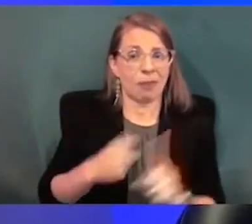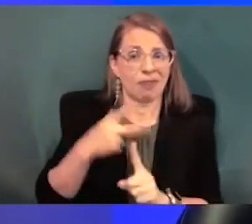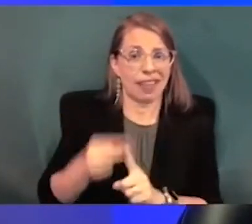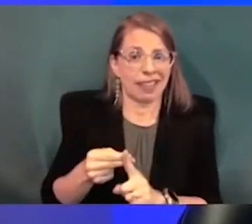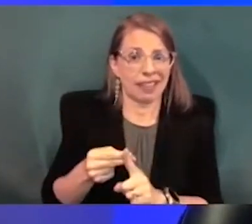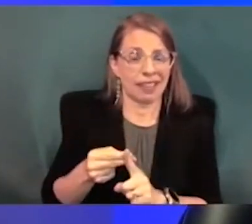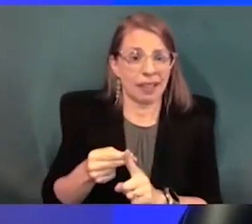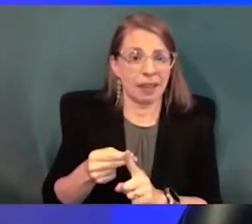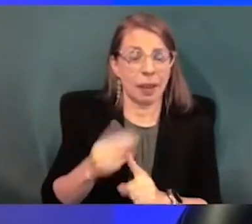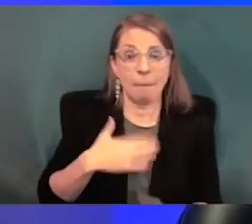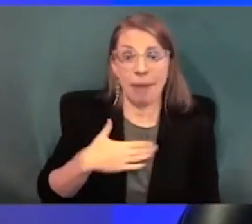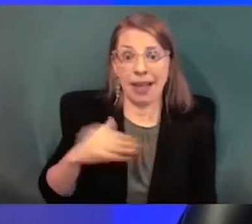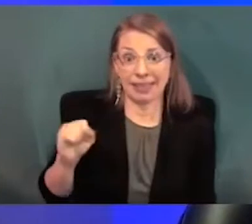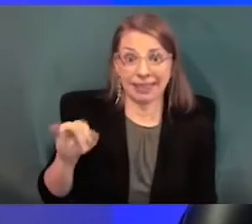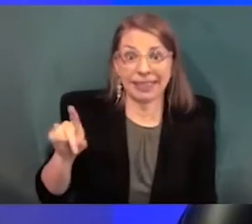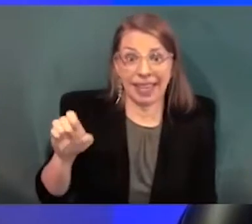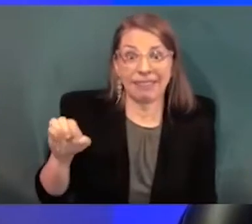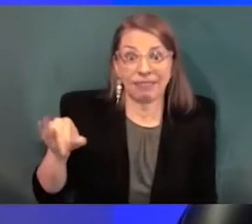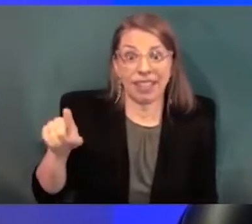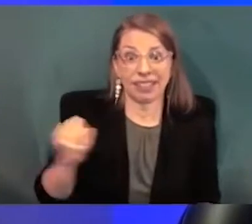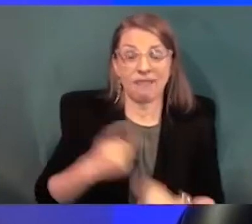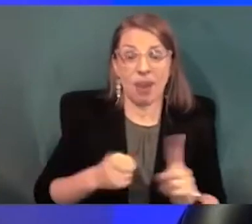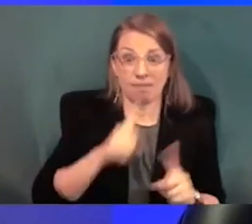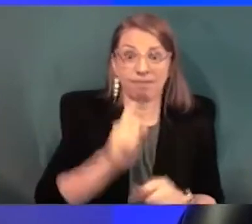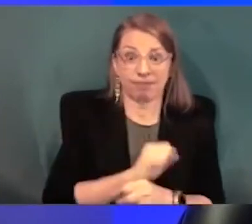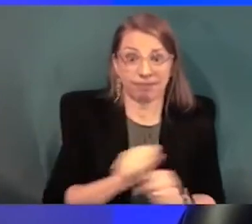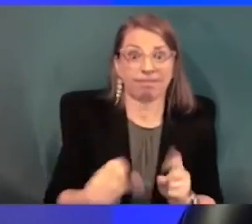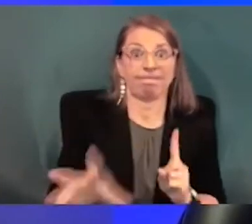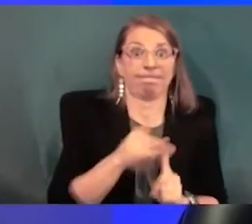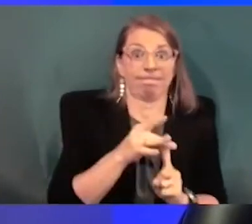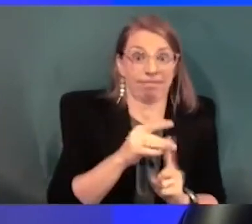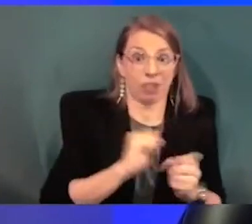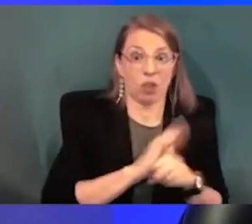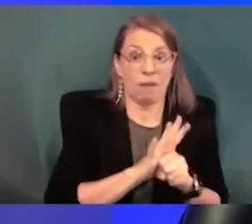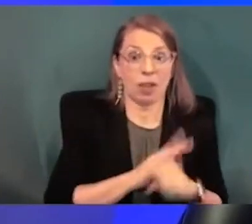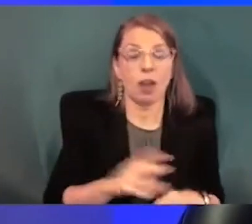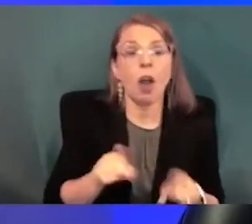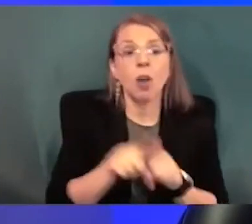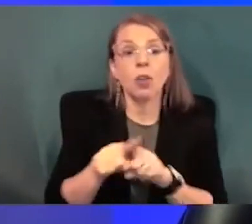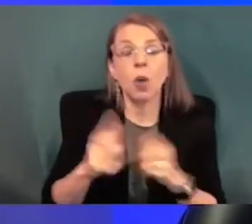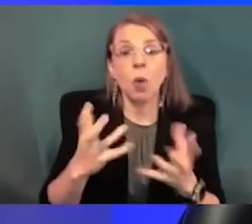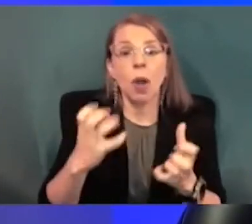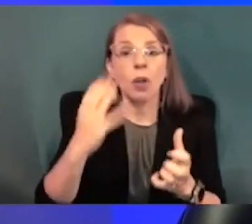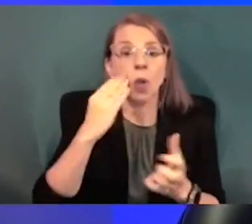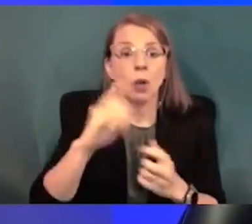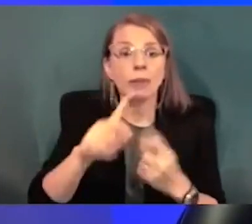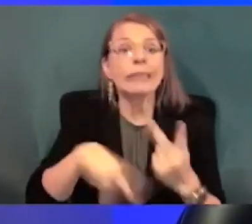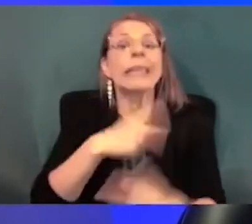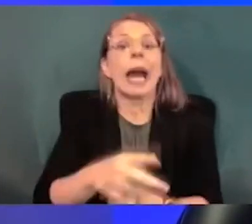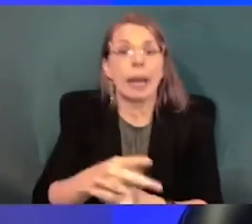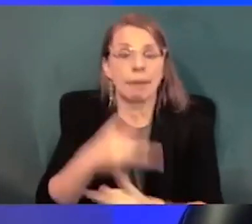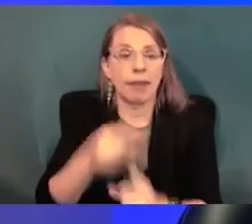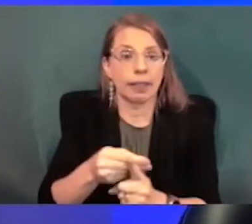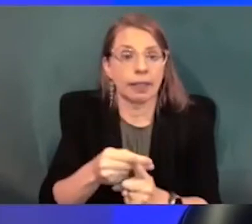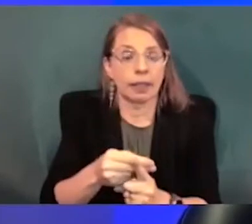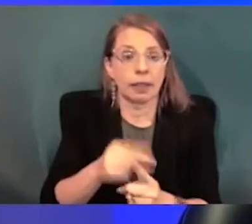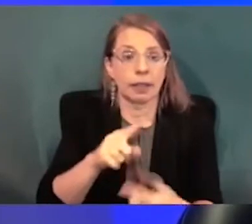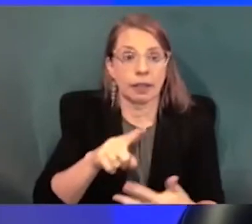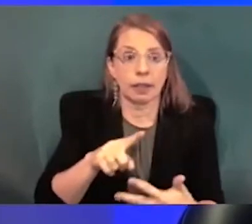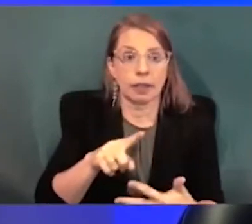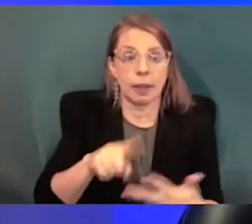side effects are from having COVID. They also want to know what type of vaccine you both got. Moderna.